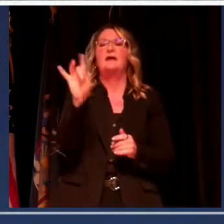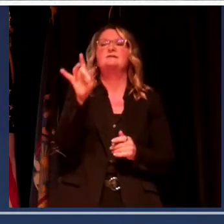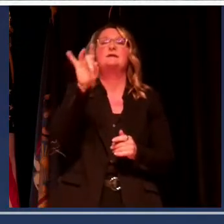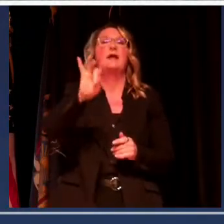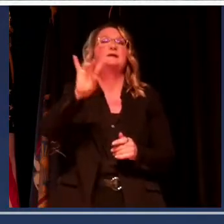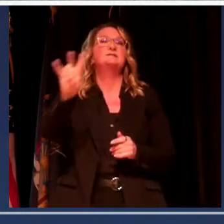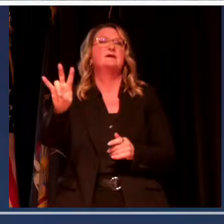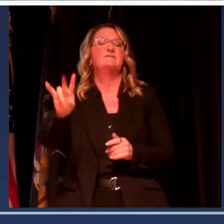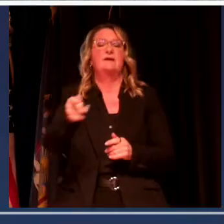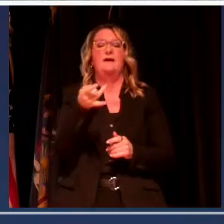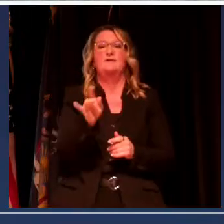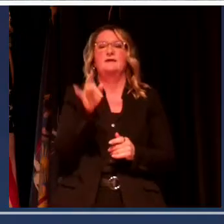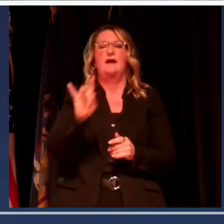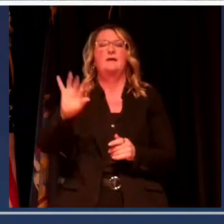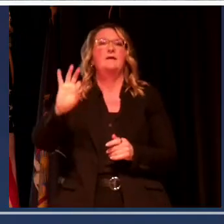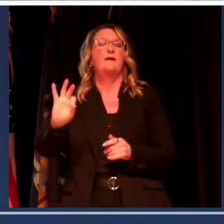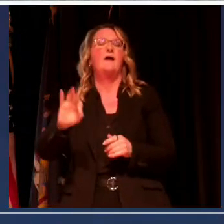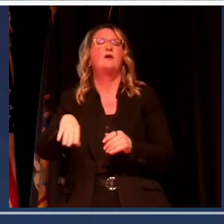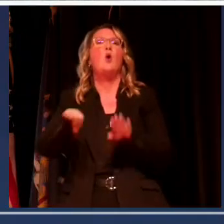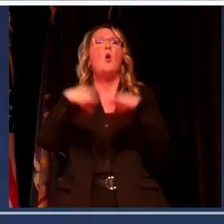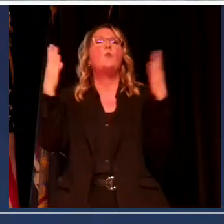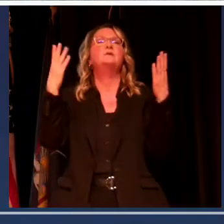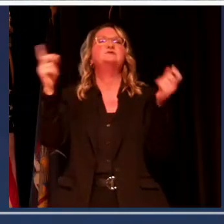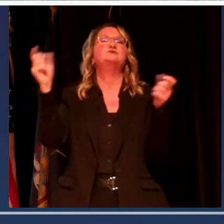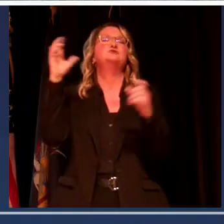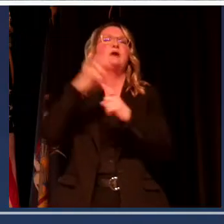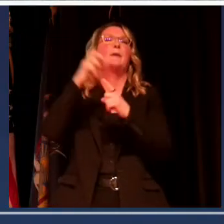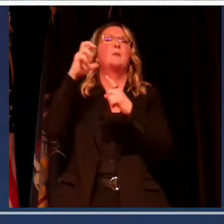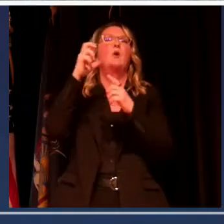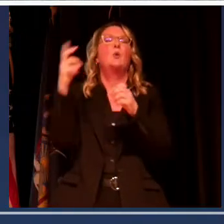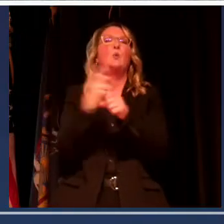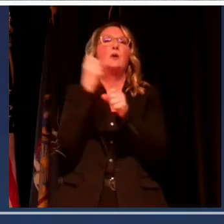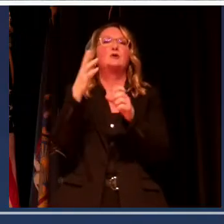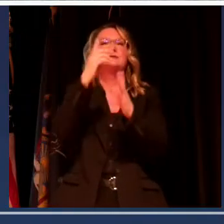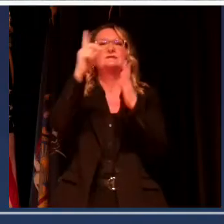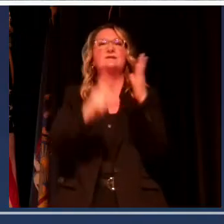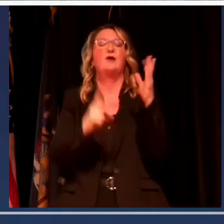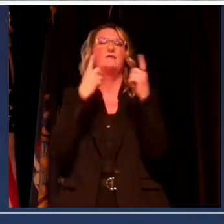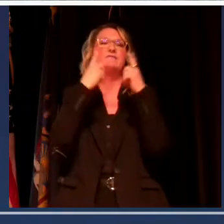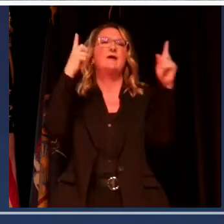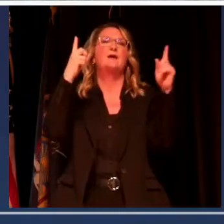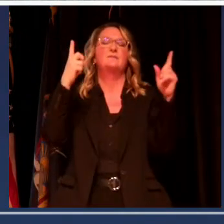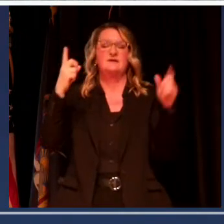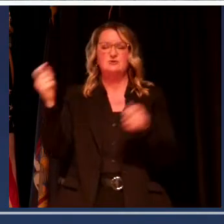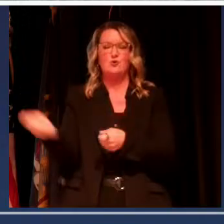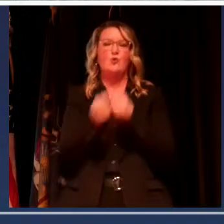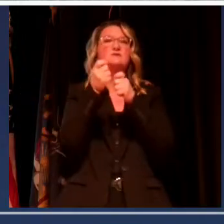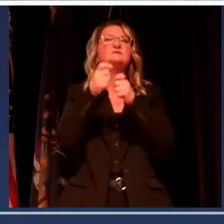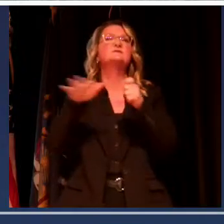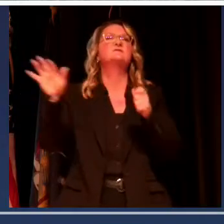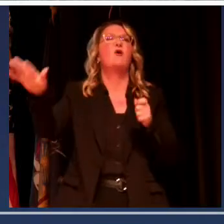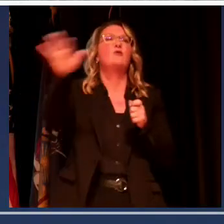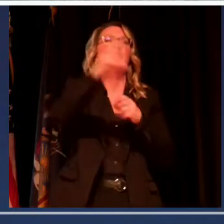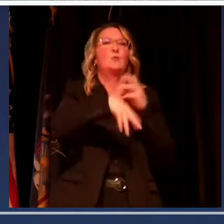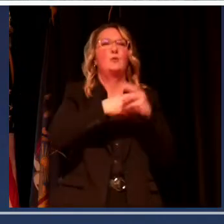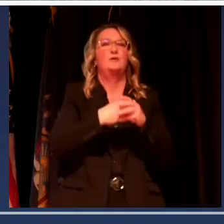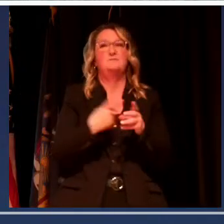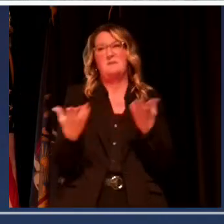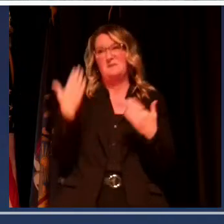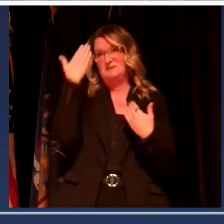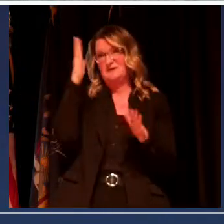1887 and 1889 Open Championship winner and designer of famous courses worldwide. Bet you didn't know